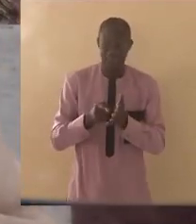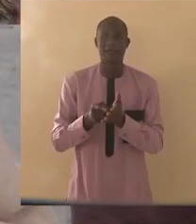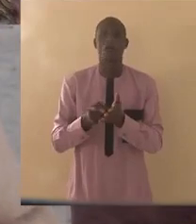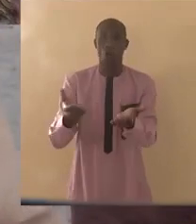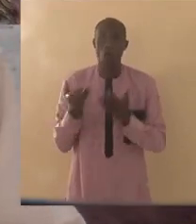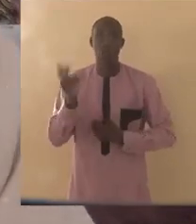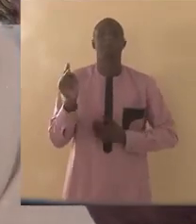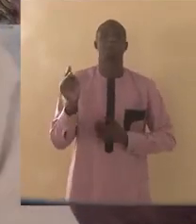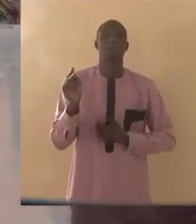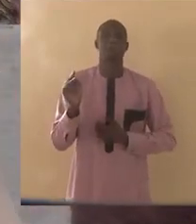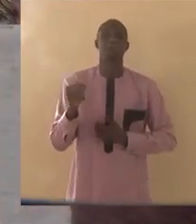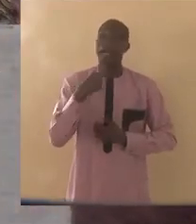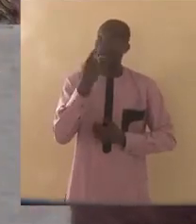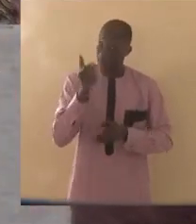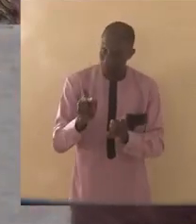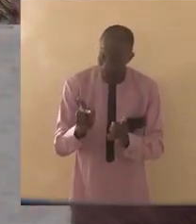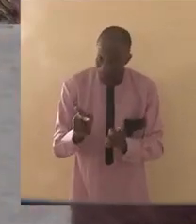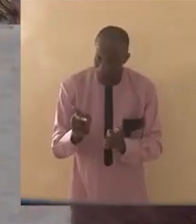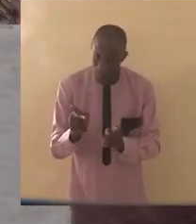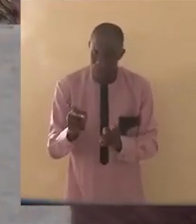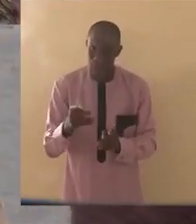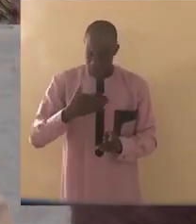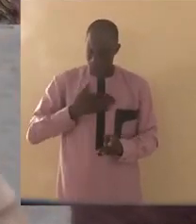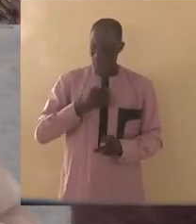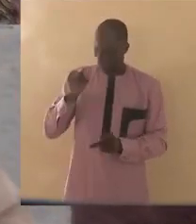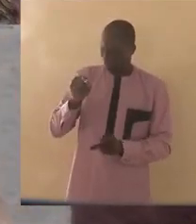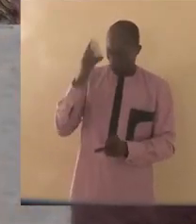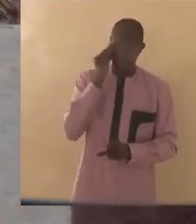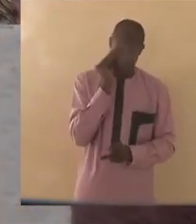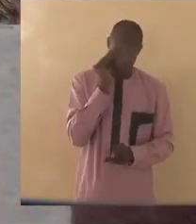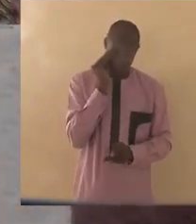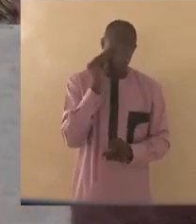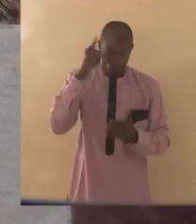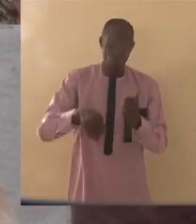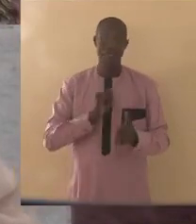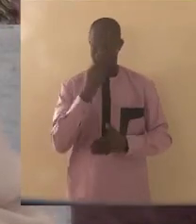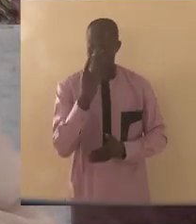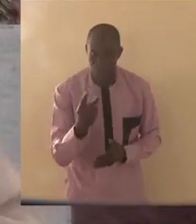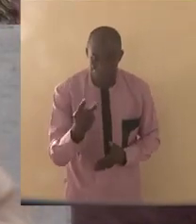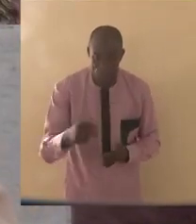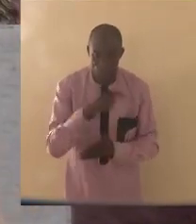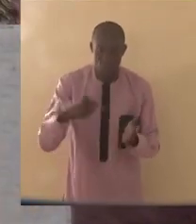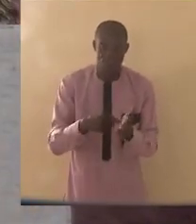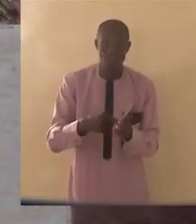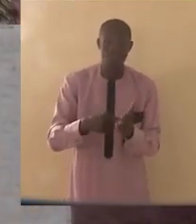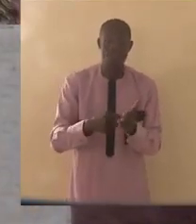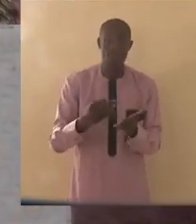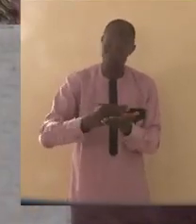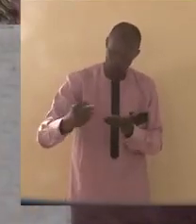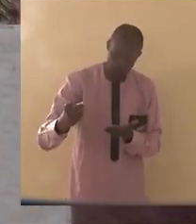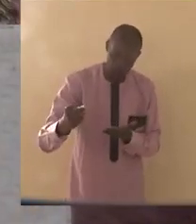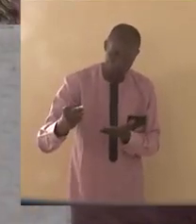for a purpose. I keep telling people that in my own little experience in life, what I see is that these failures,